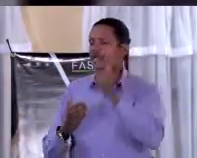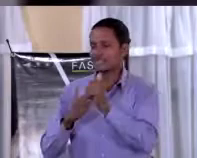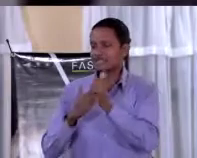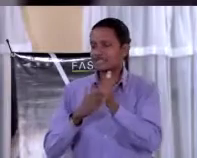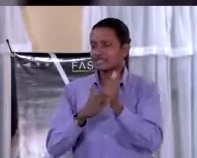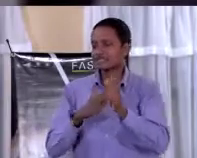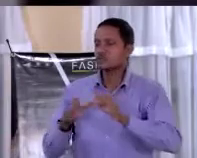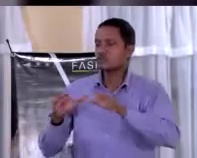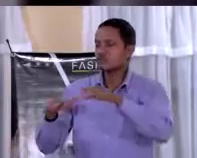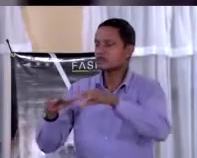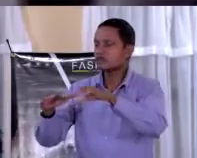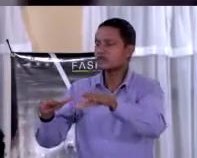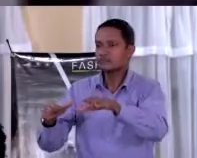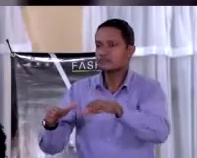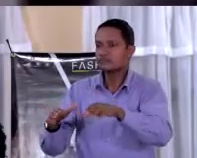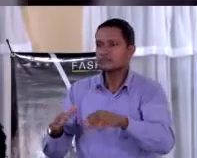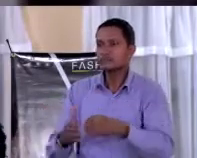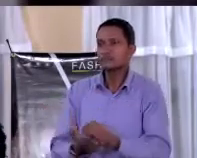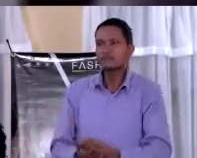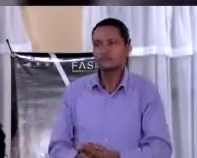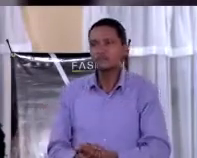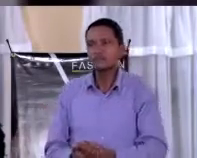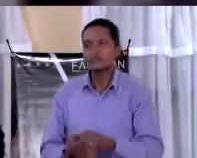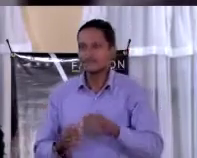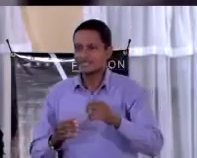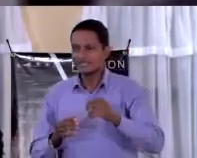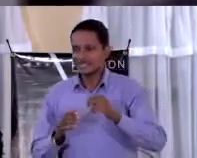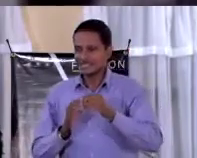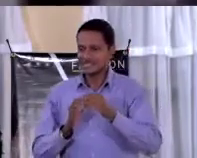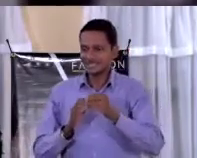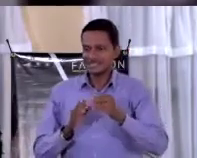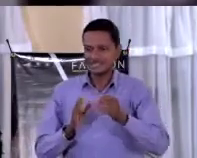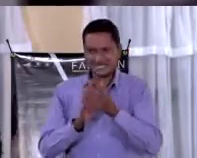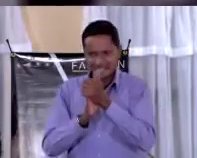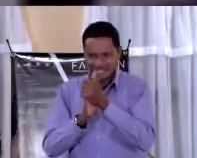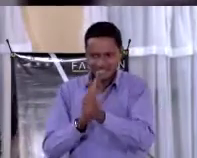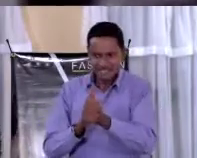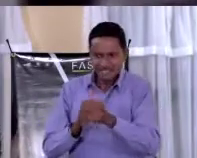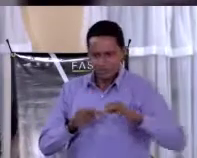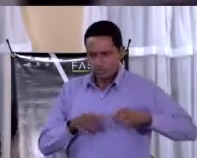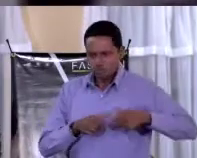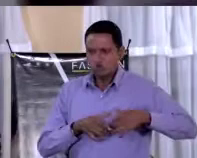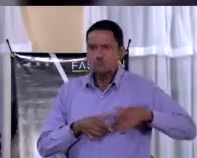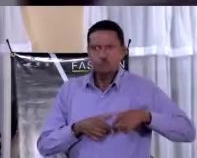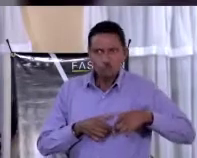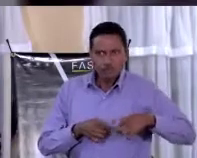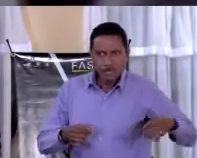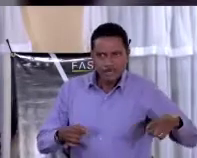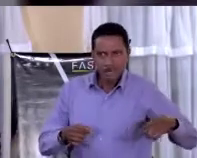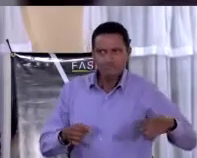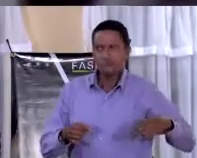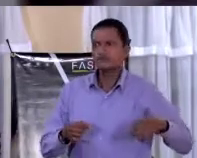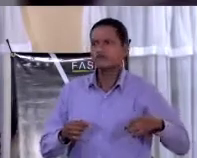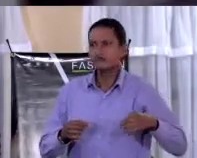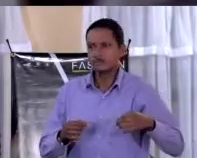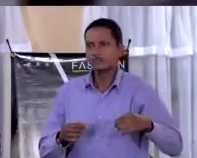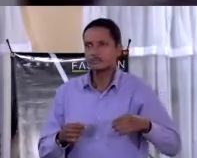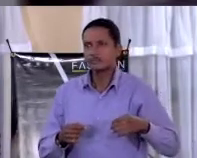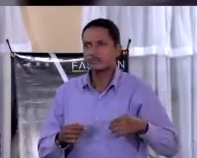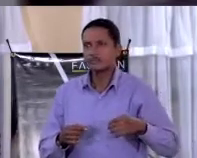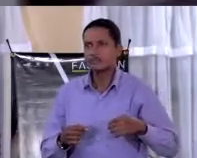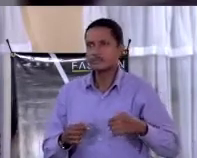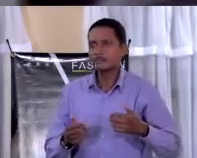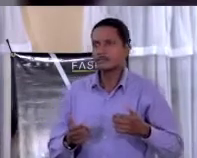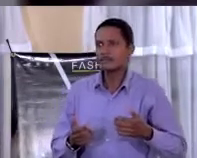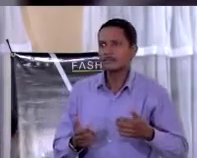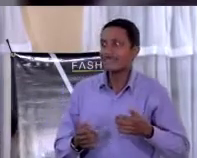they're calling me to come and help and work. So that is an admission of that. Yes, I think even my own